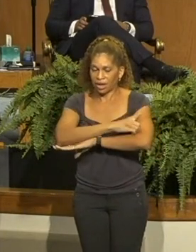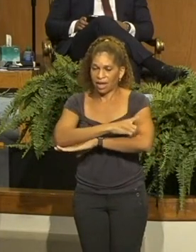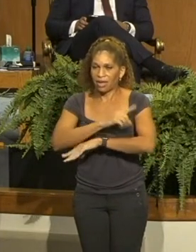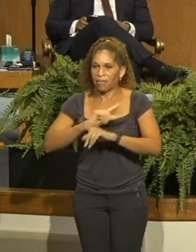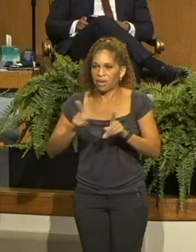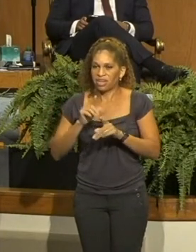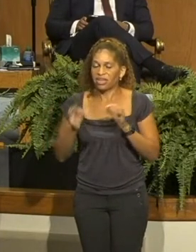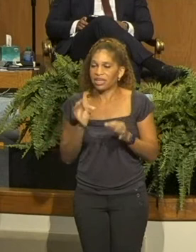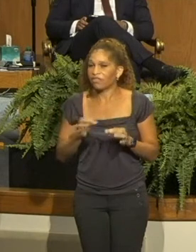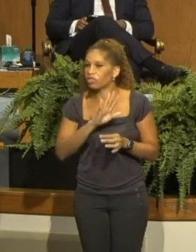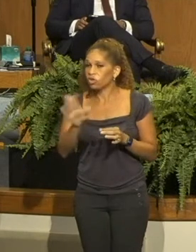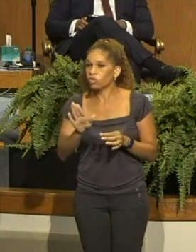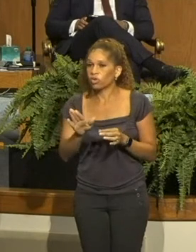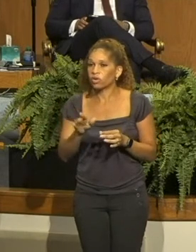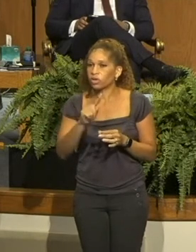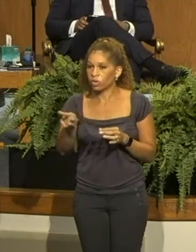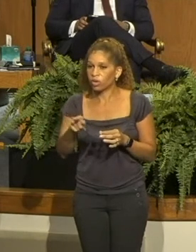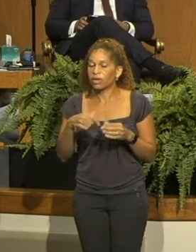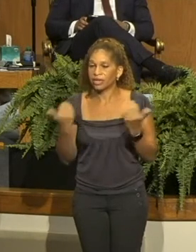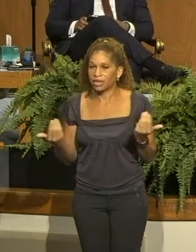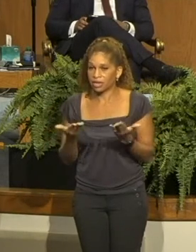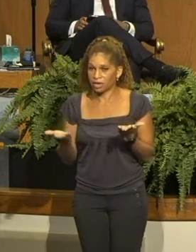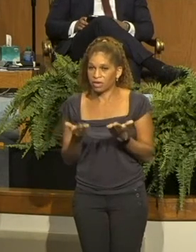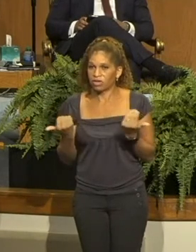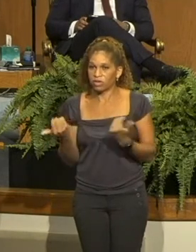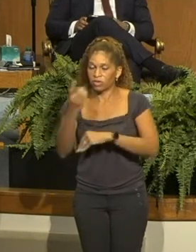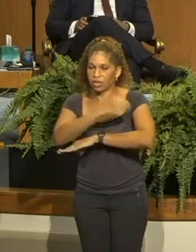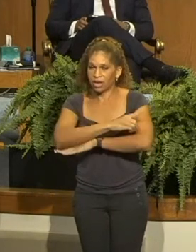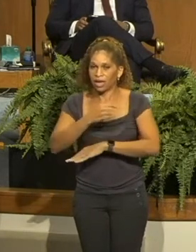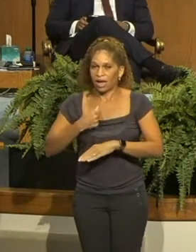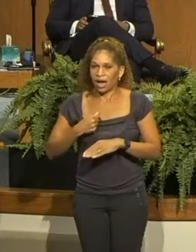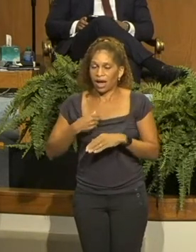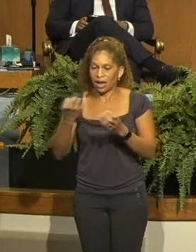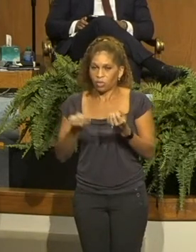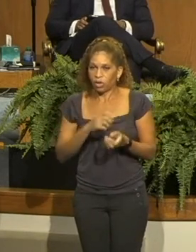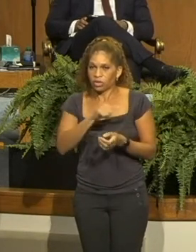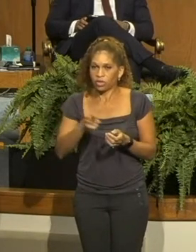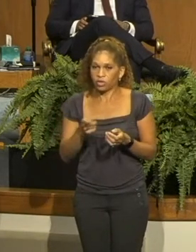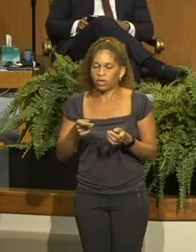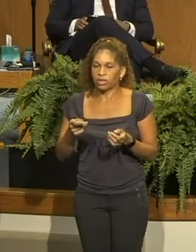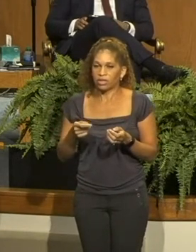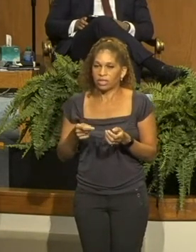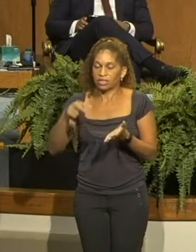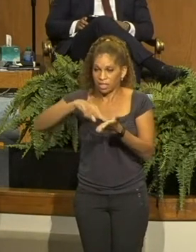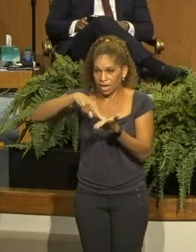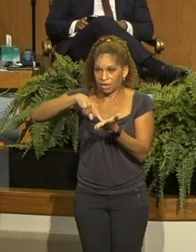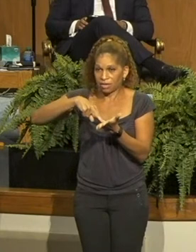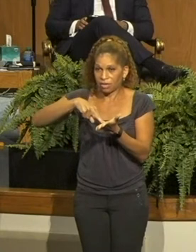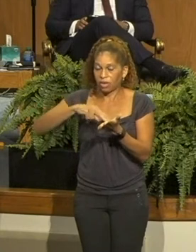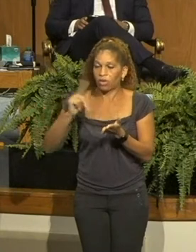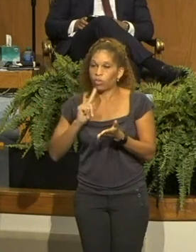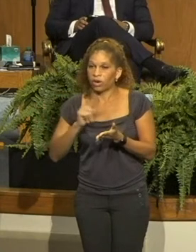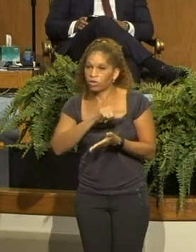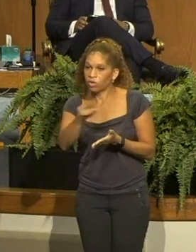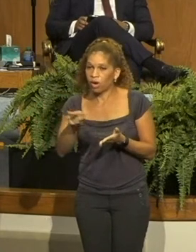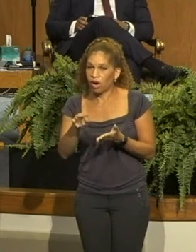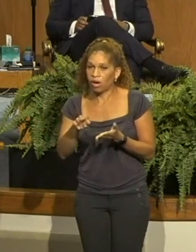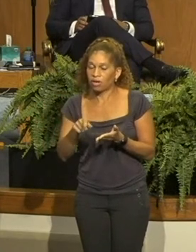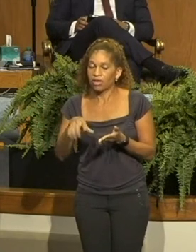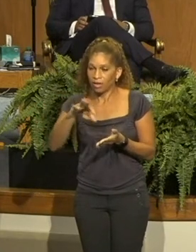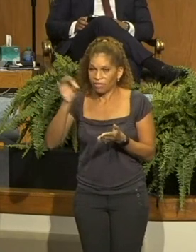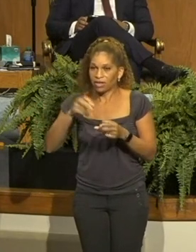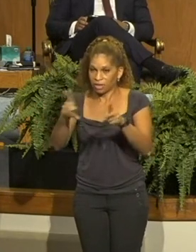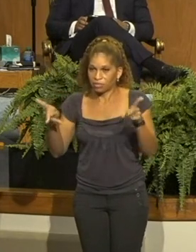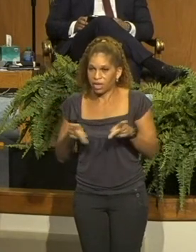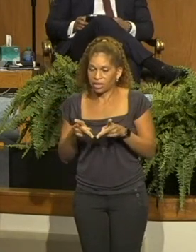this morning that we might stand in agreement with you, I invite you in your own sacred space to stand where you are or find that